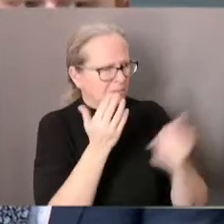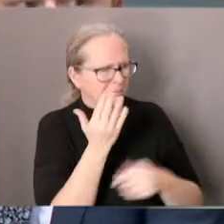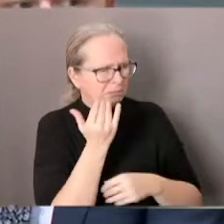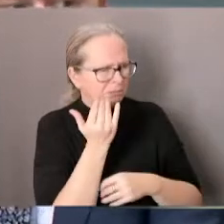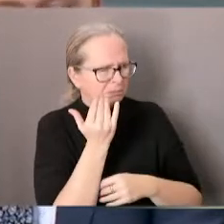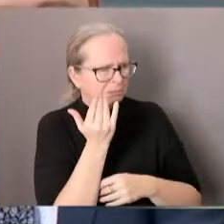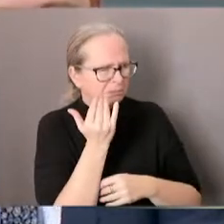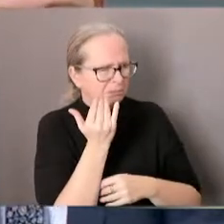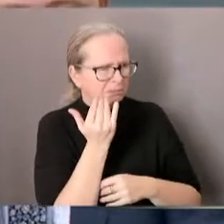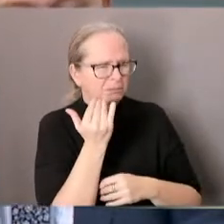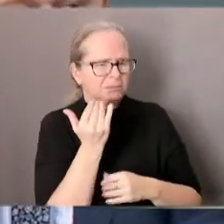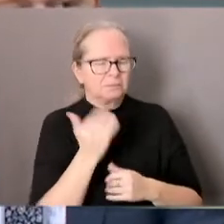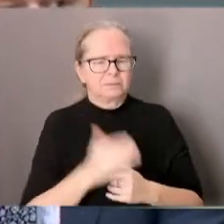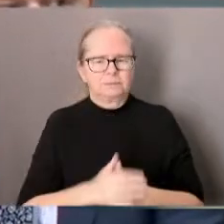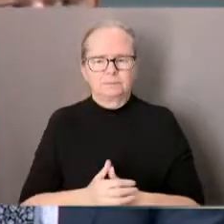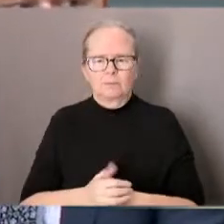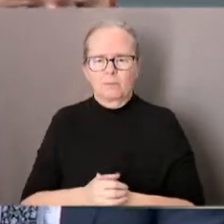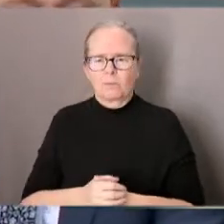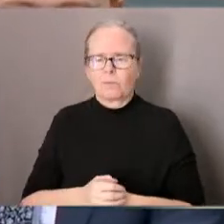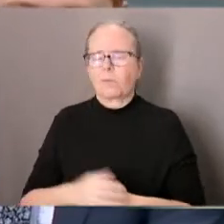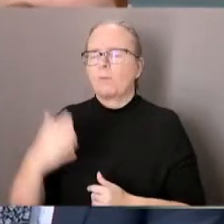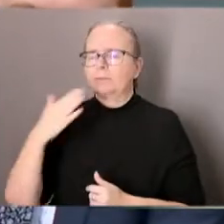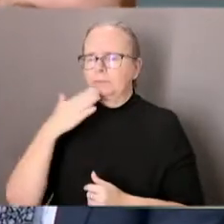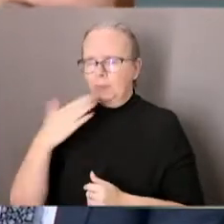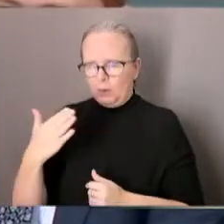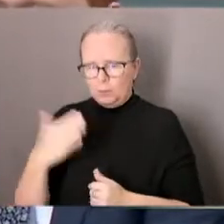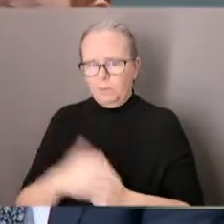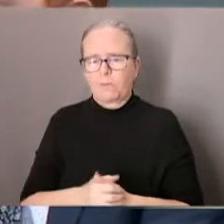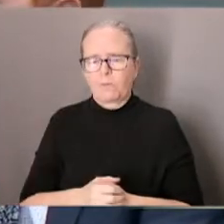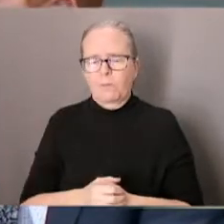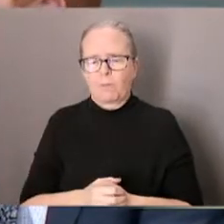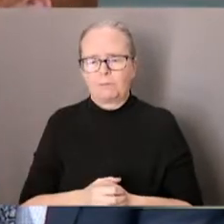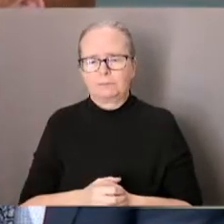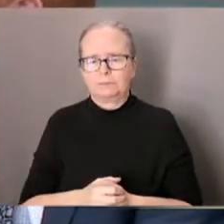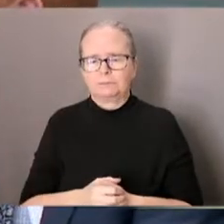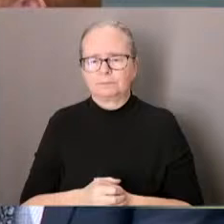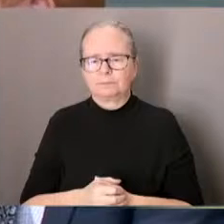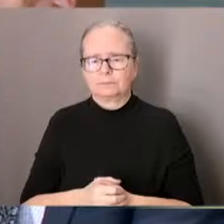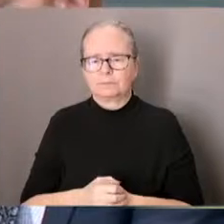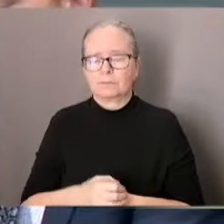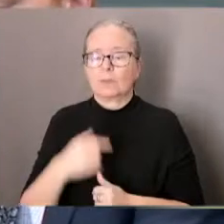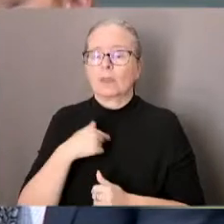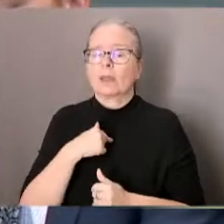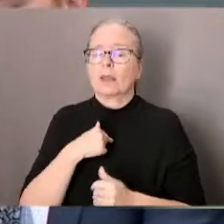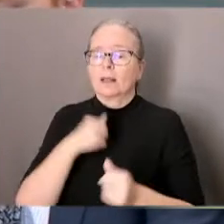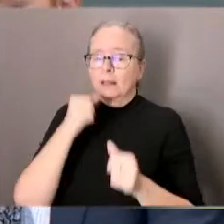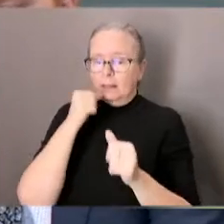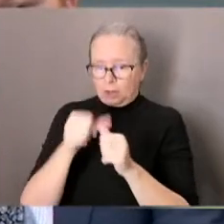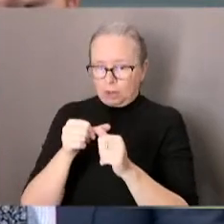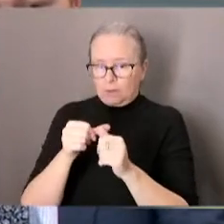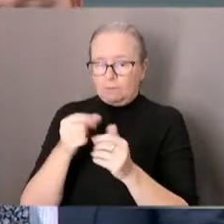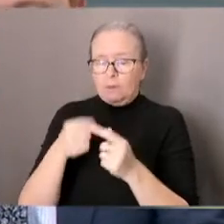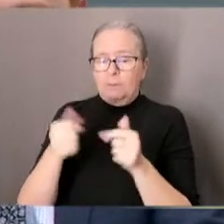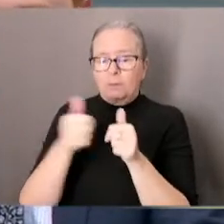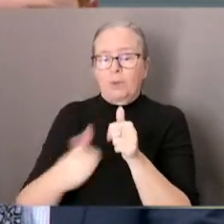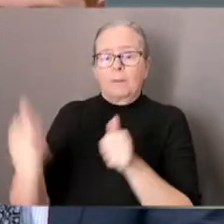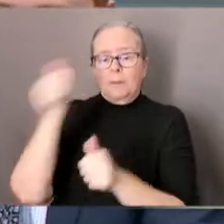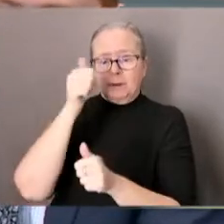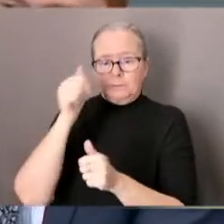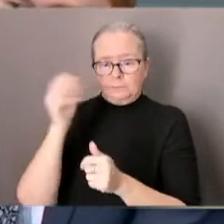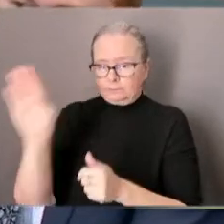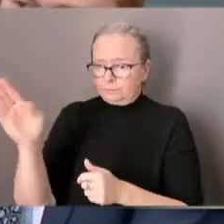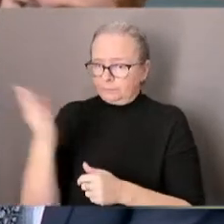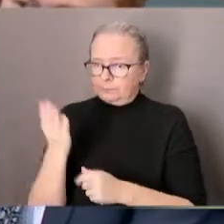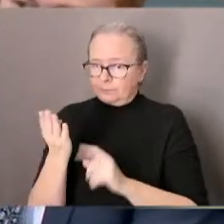Mr Speaker as per the Mandate letter uh from the premier of course the premier has asked uh for us to take a look as